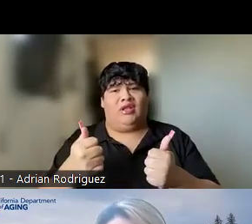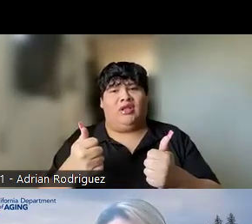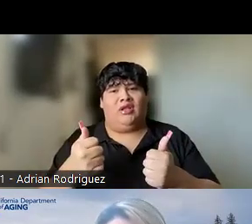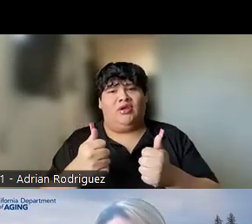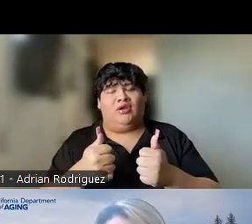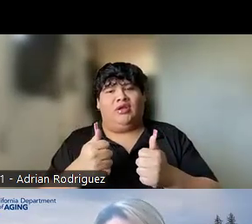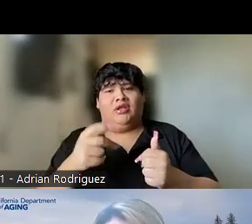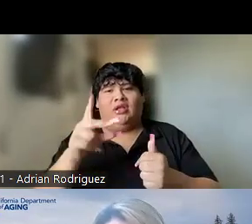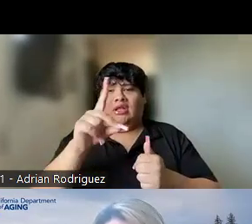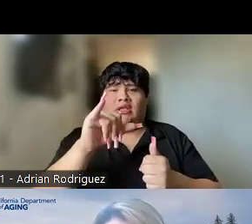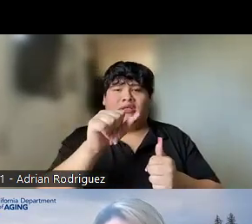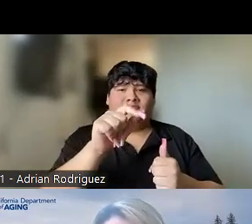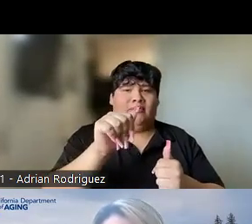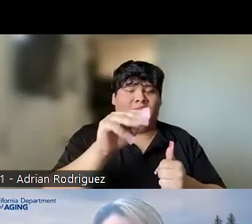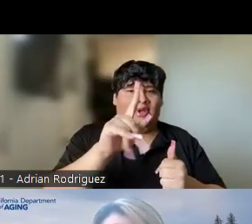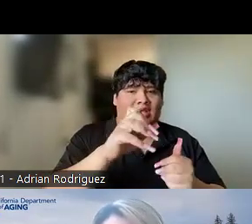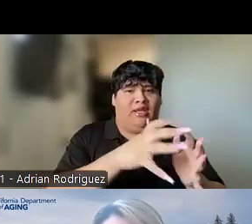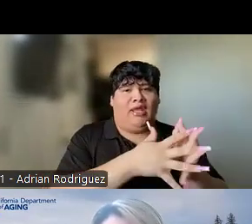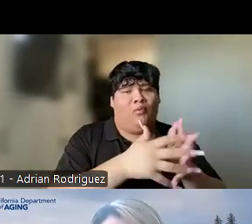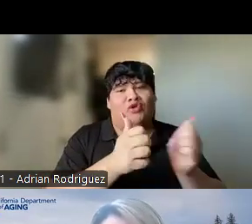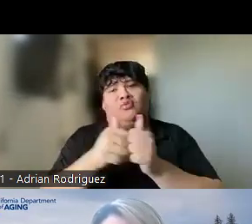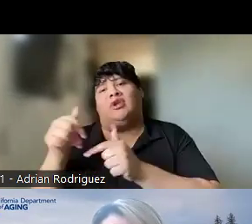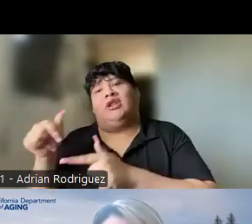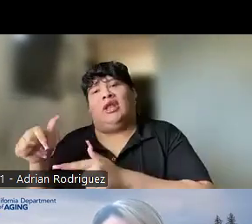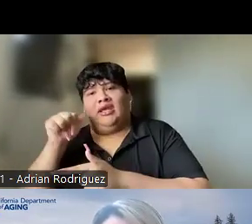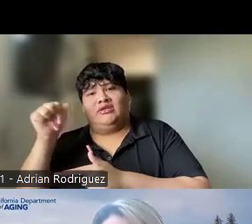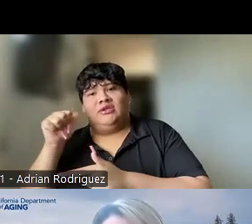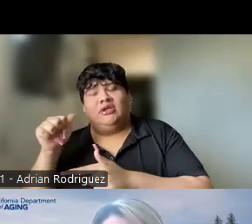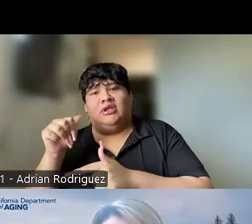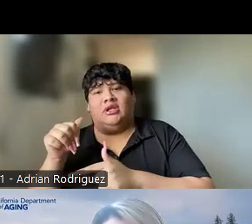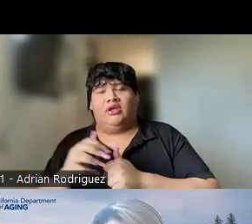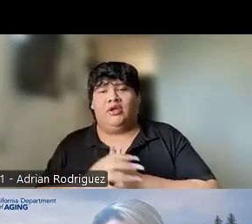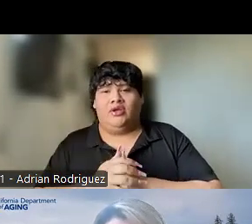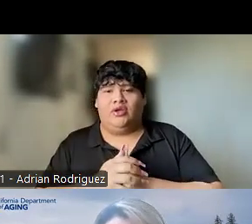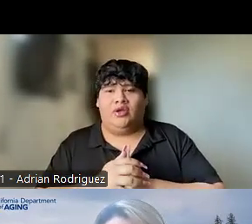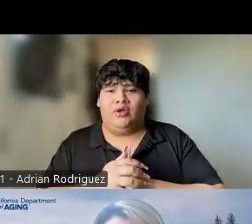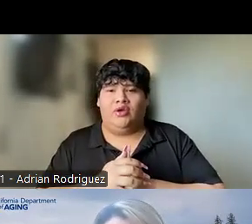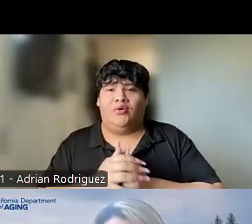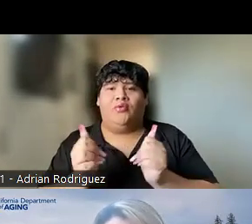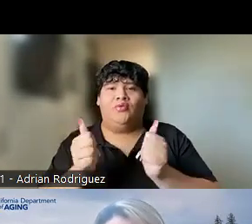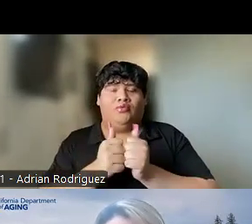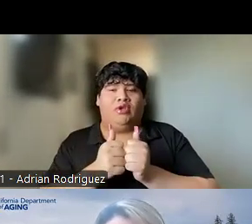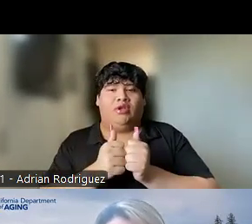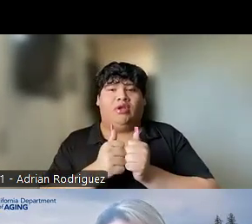between disability and aging networks to better support individuals aging with